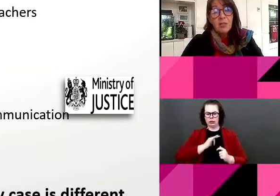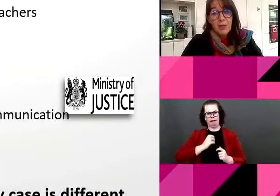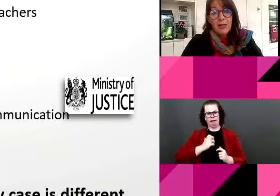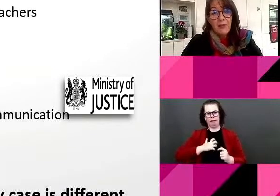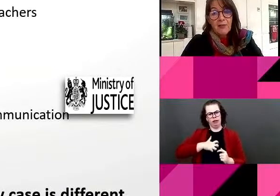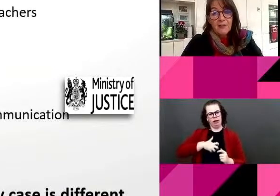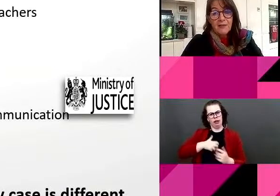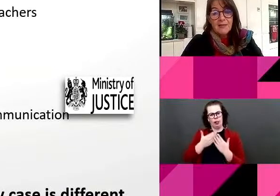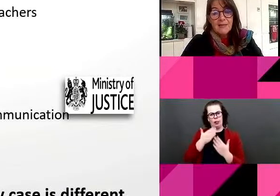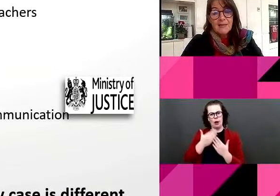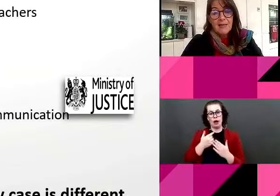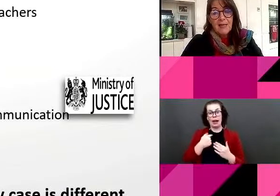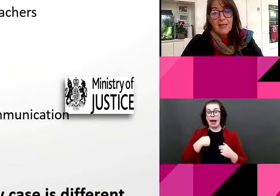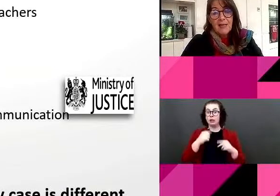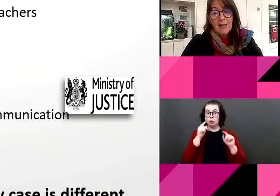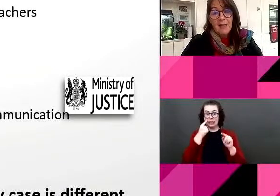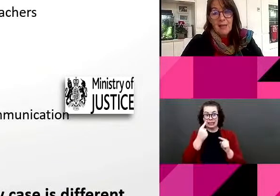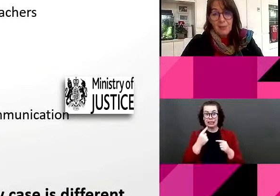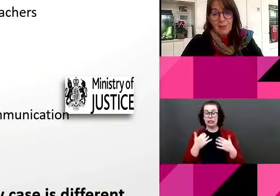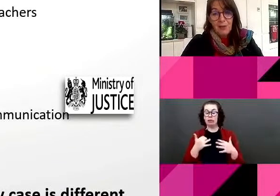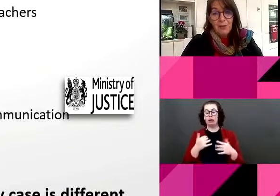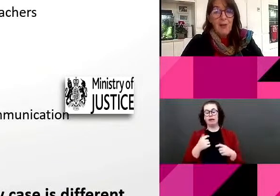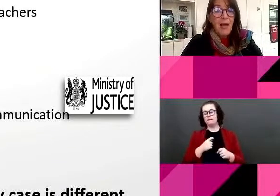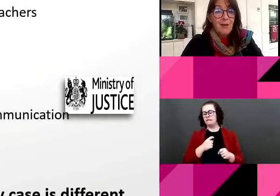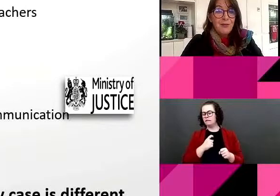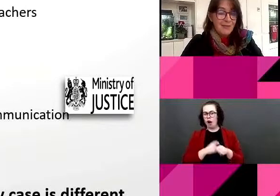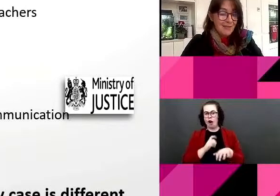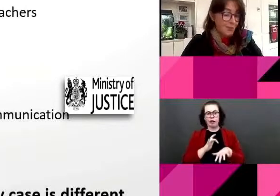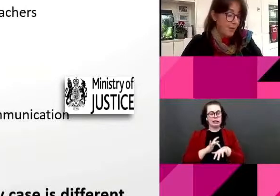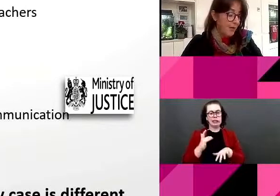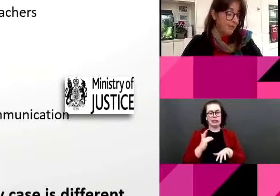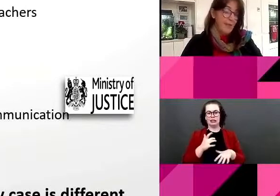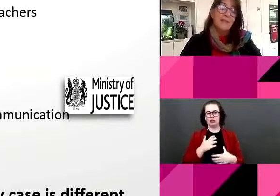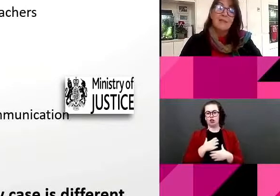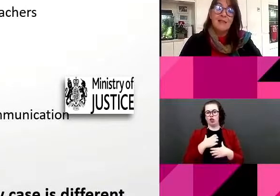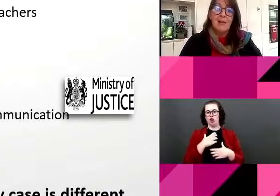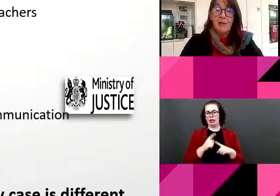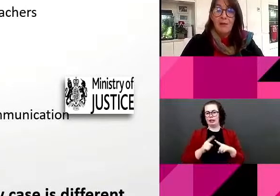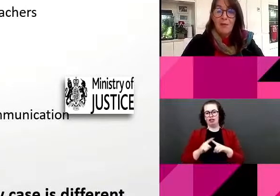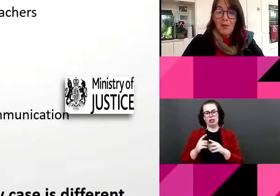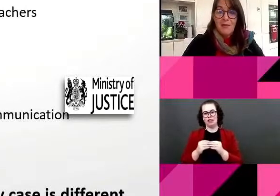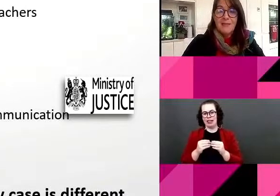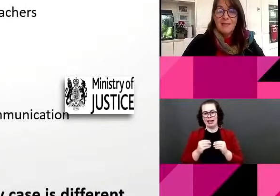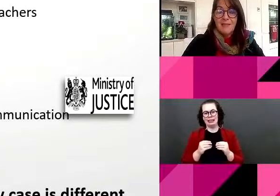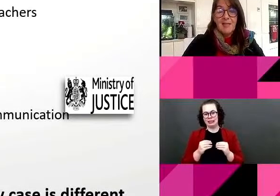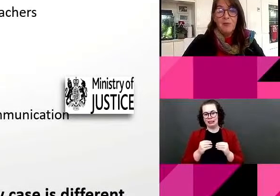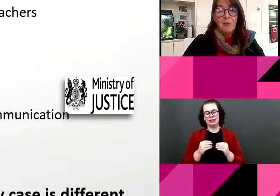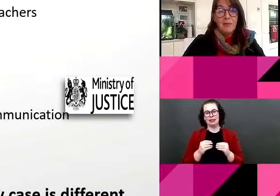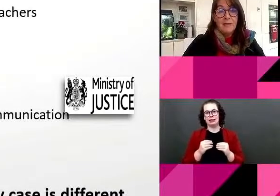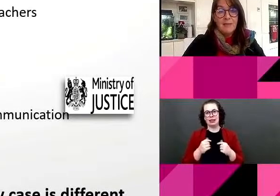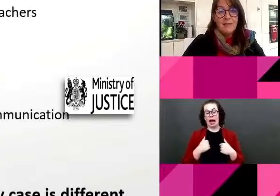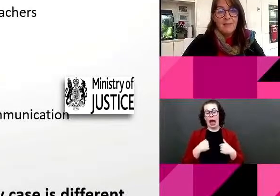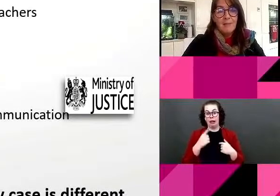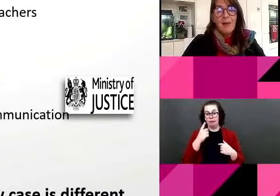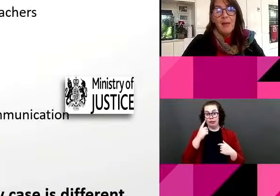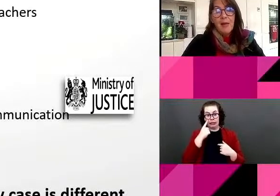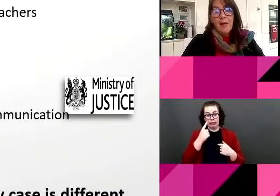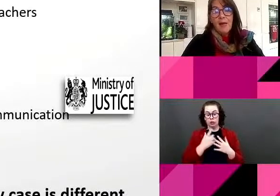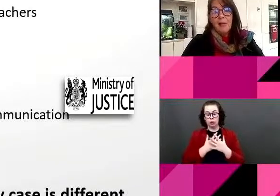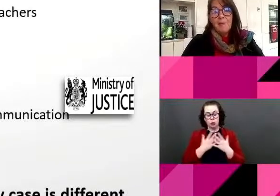many shocking things. I could go on for hours about that and the unfairness that I have